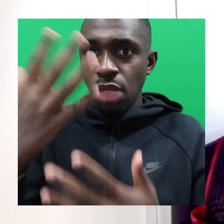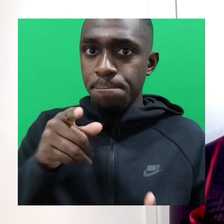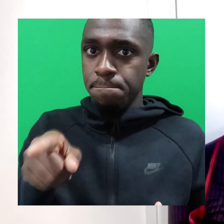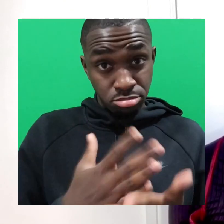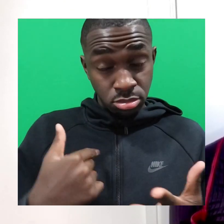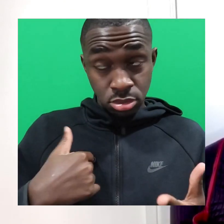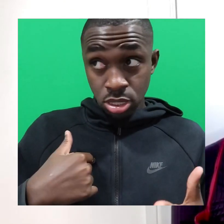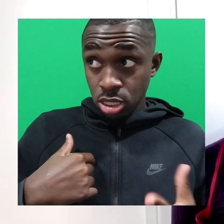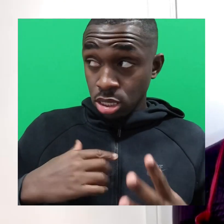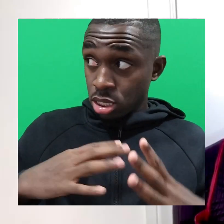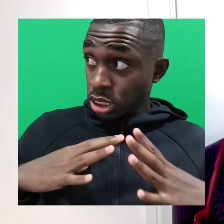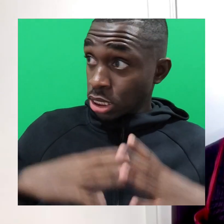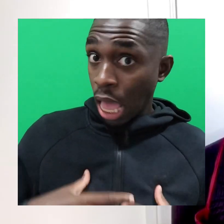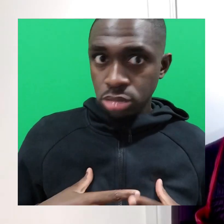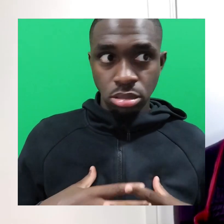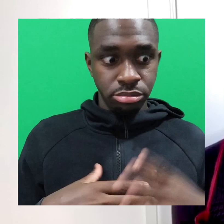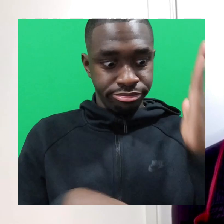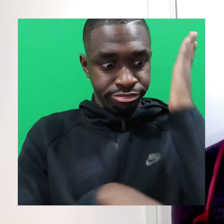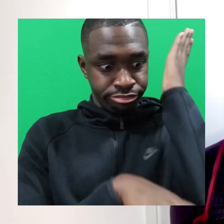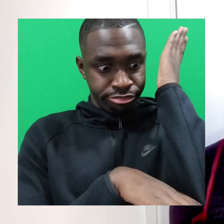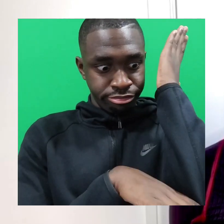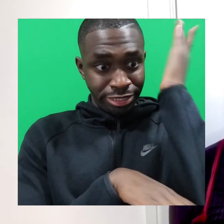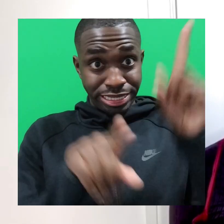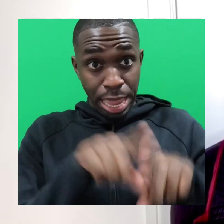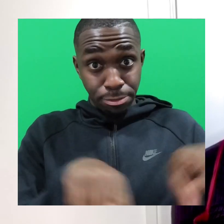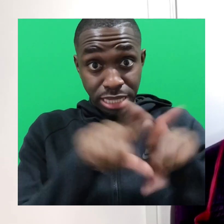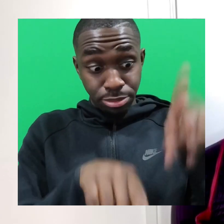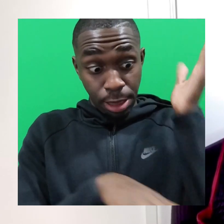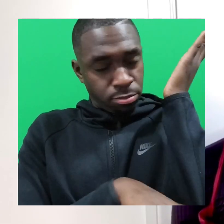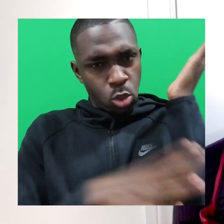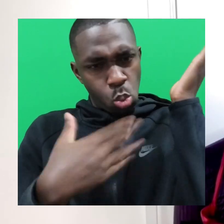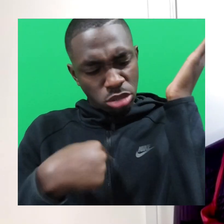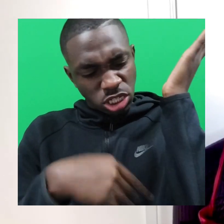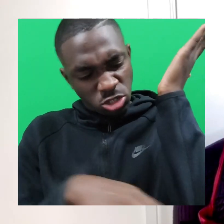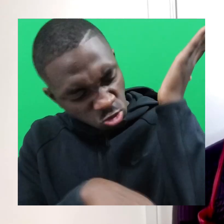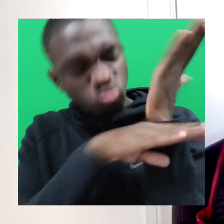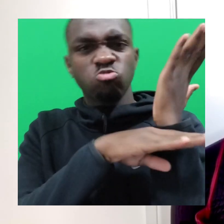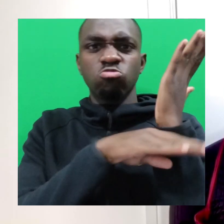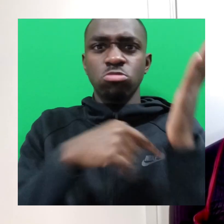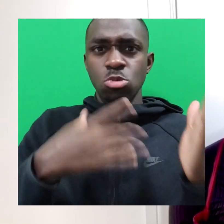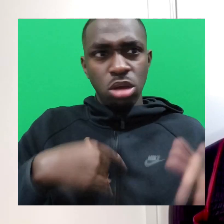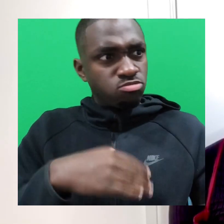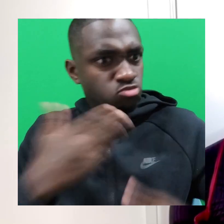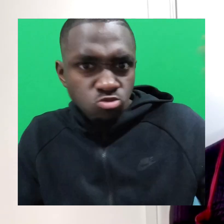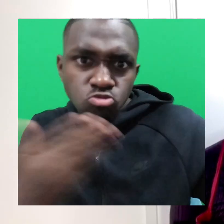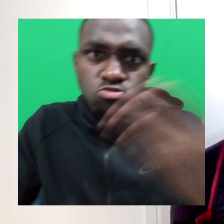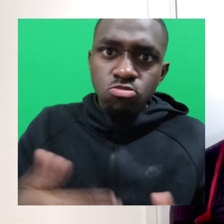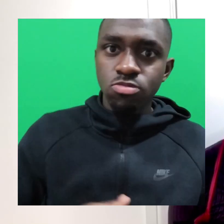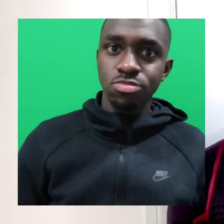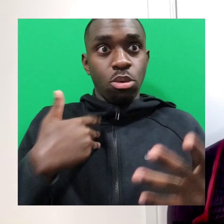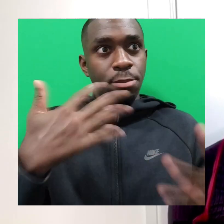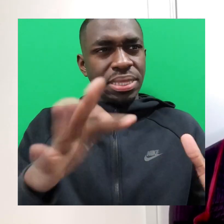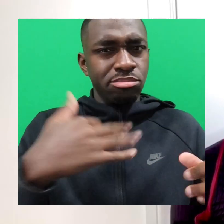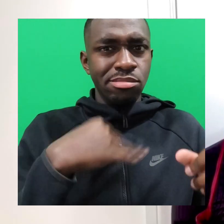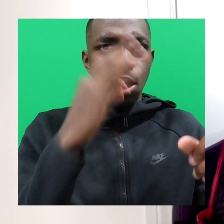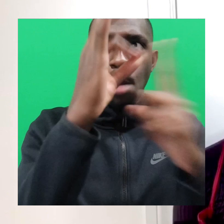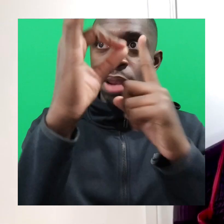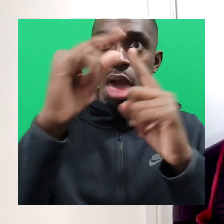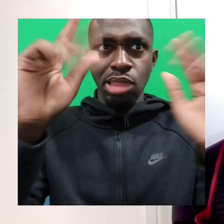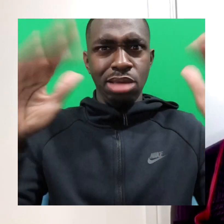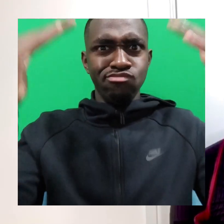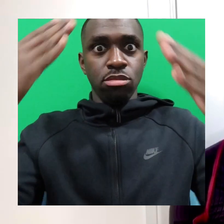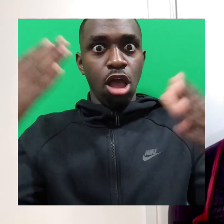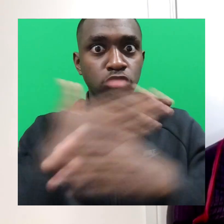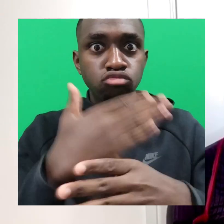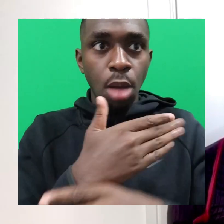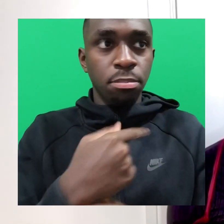up the ladder because I was tired of feeling stuck. So I did that, and obviously